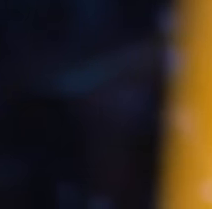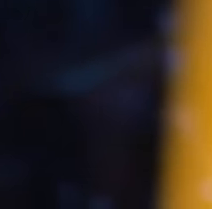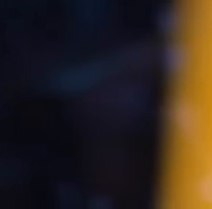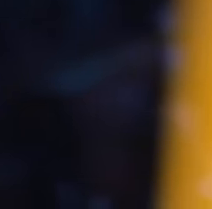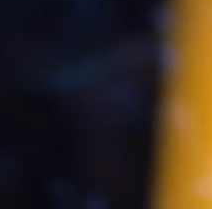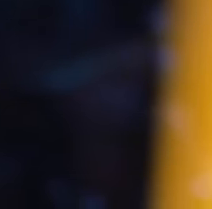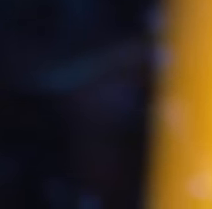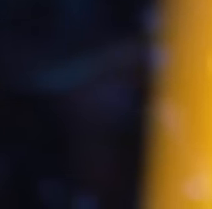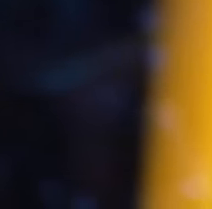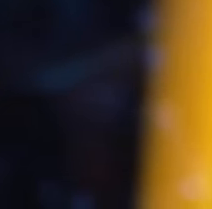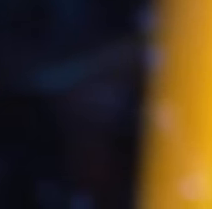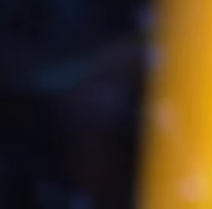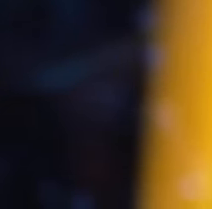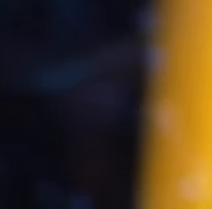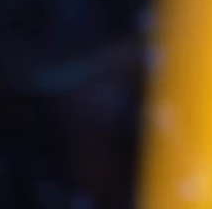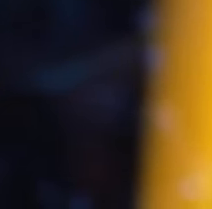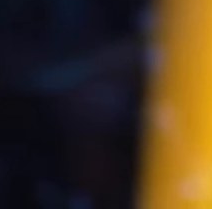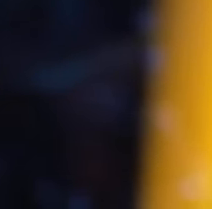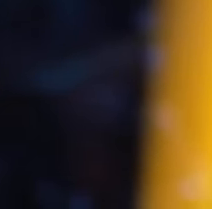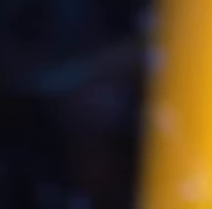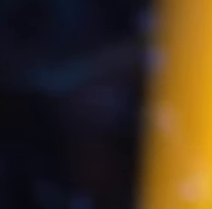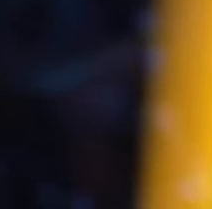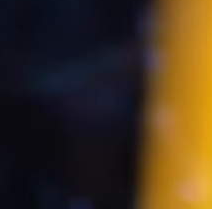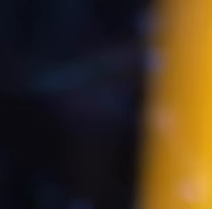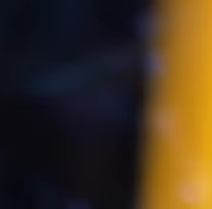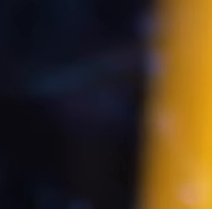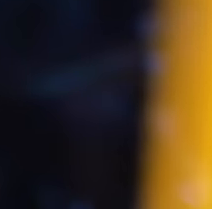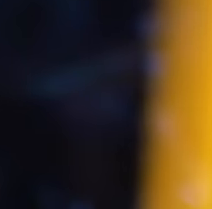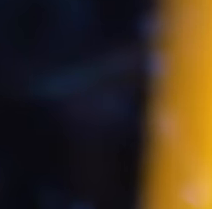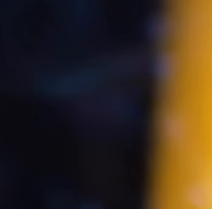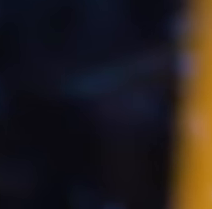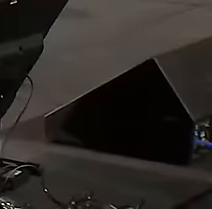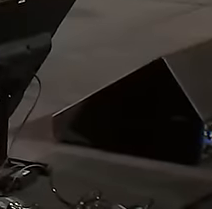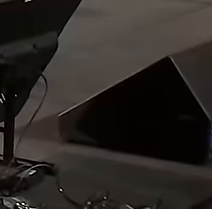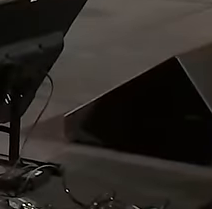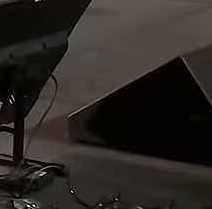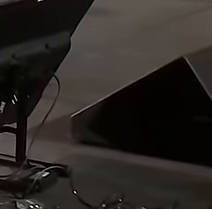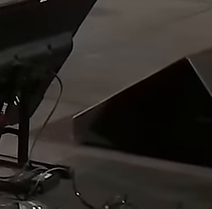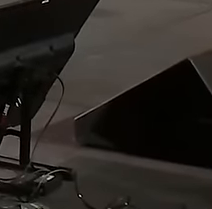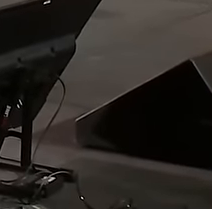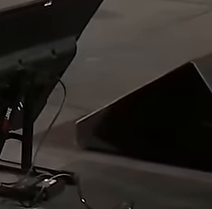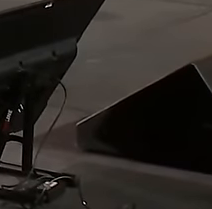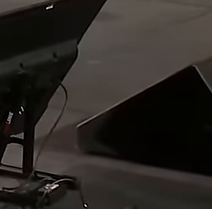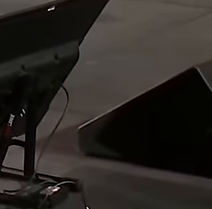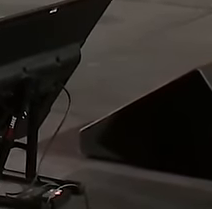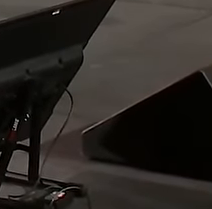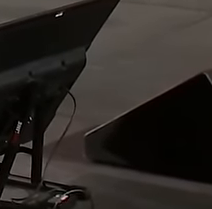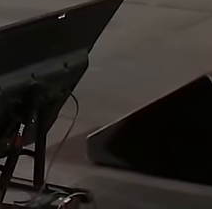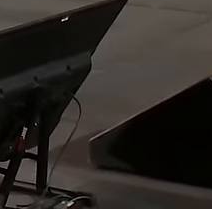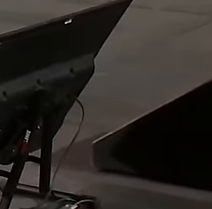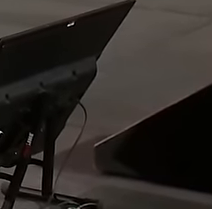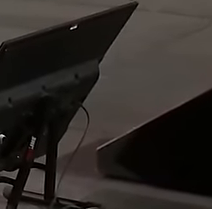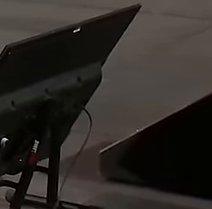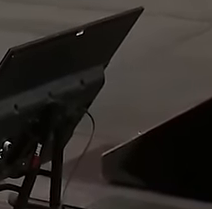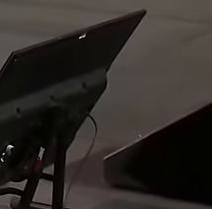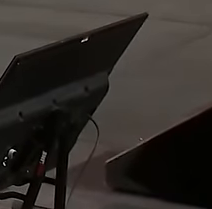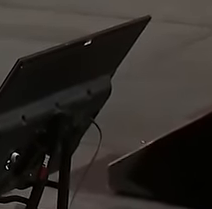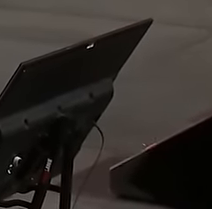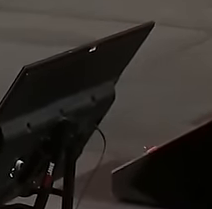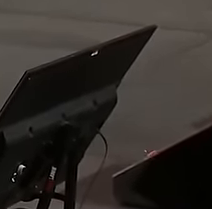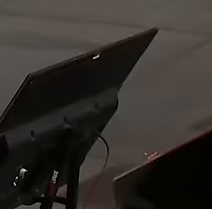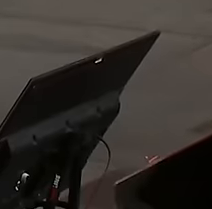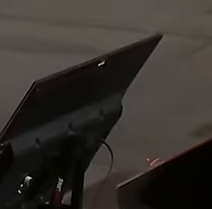will evangelize and reach the lost at a greater capacity, in Jesus' name. Amen. And that God is doing, Sister Eunice, as we